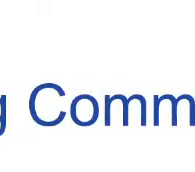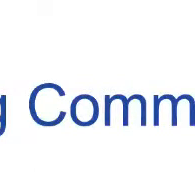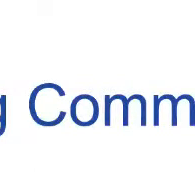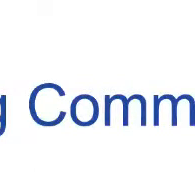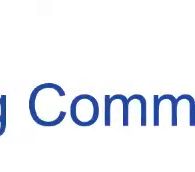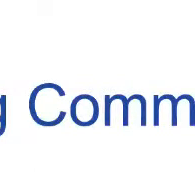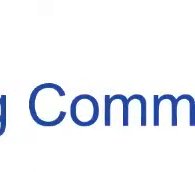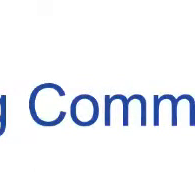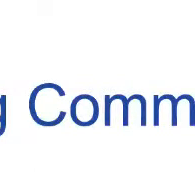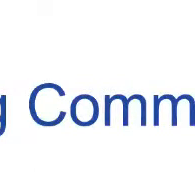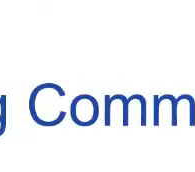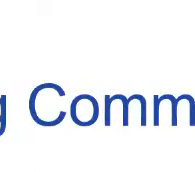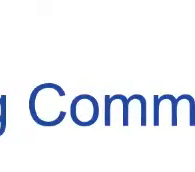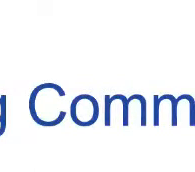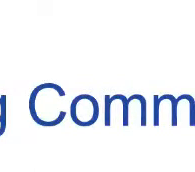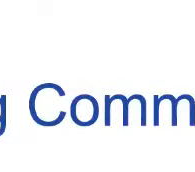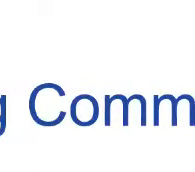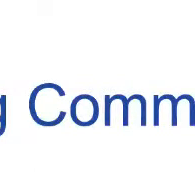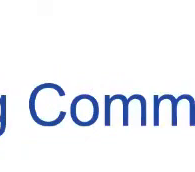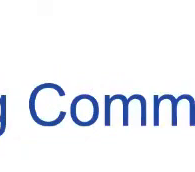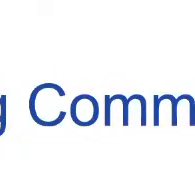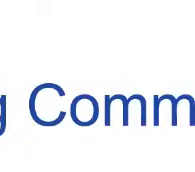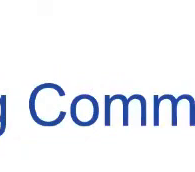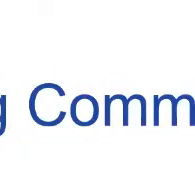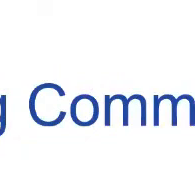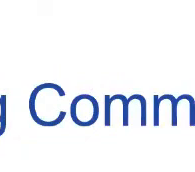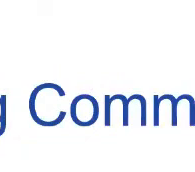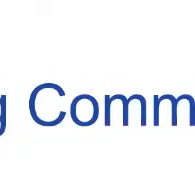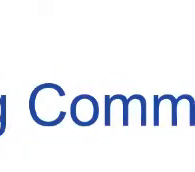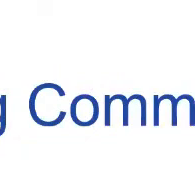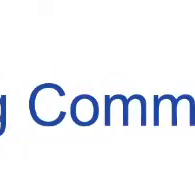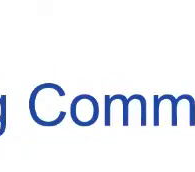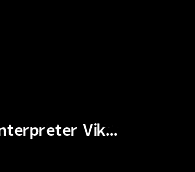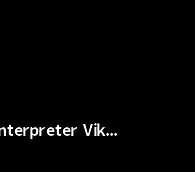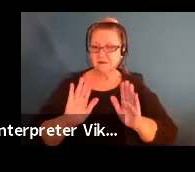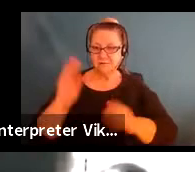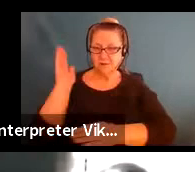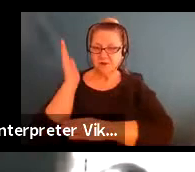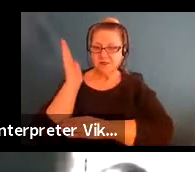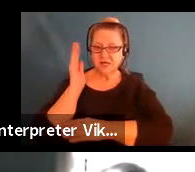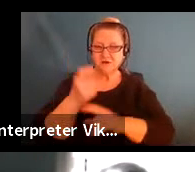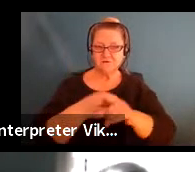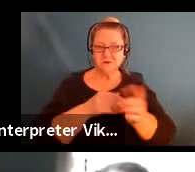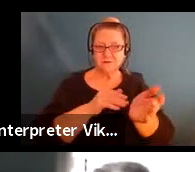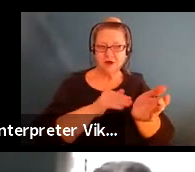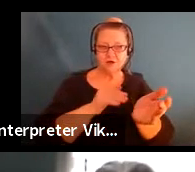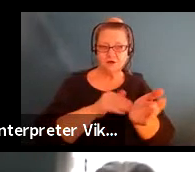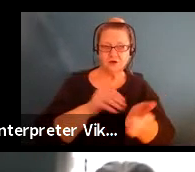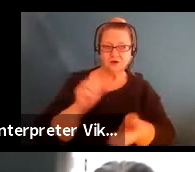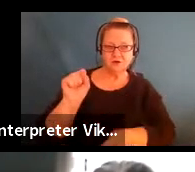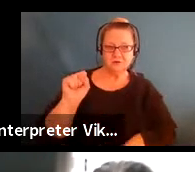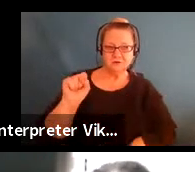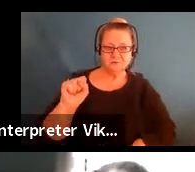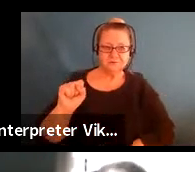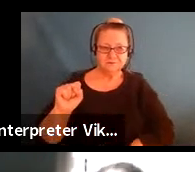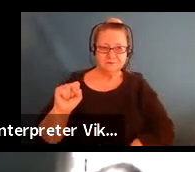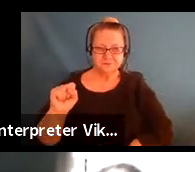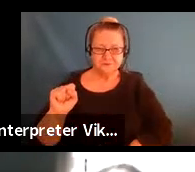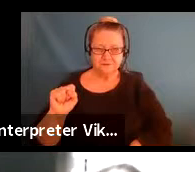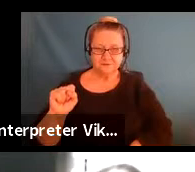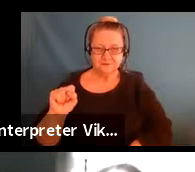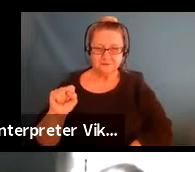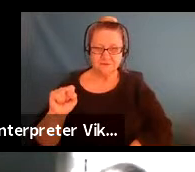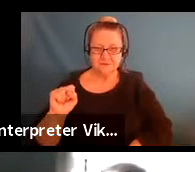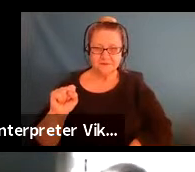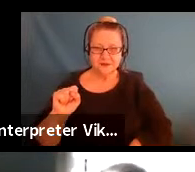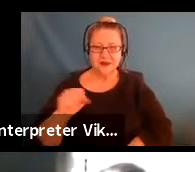Rob. So to you all, that was an excellent presentation from Dr. Scheck in terms of the deliberations of the